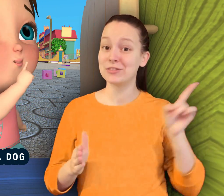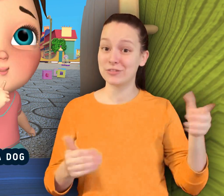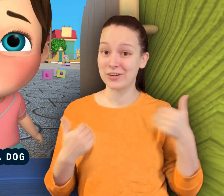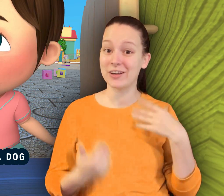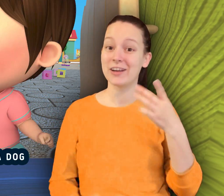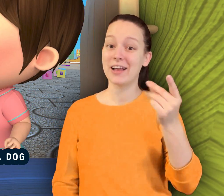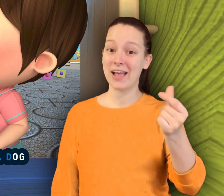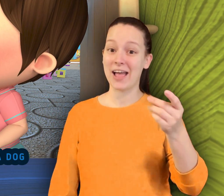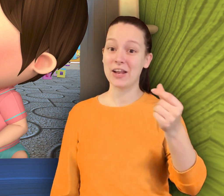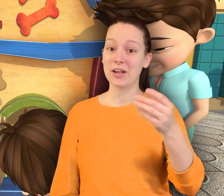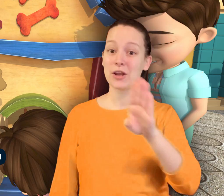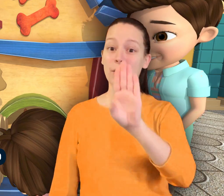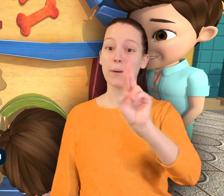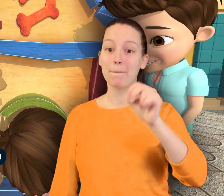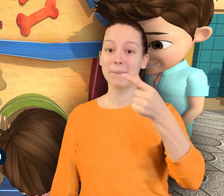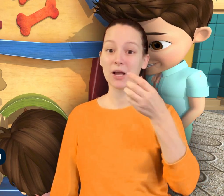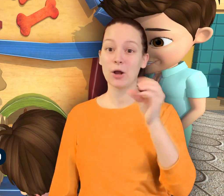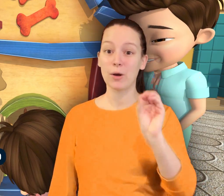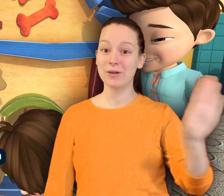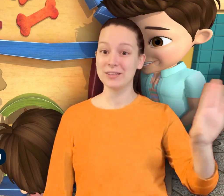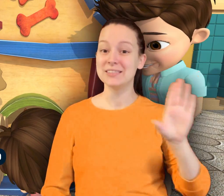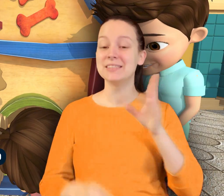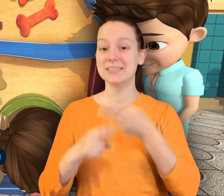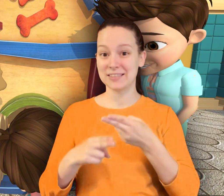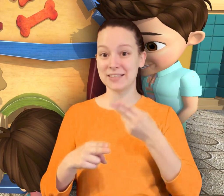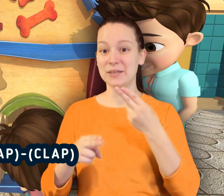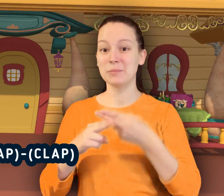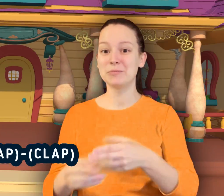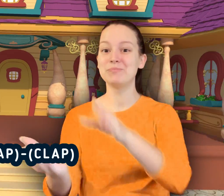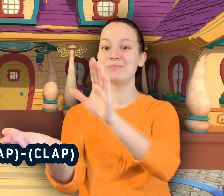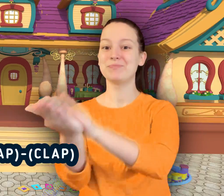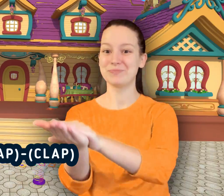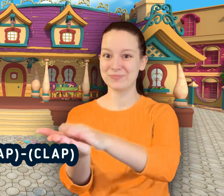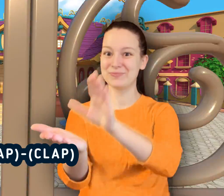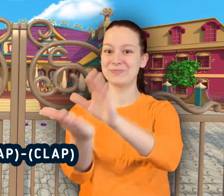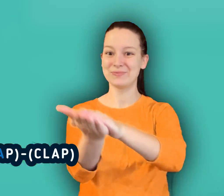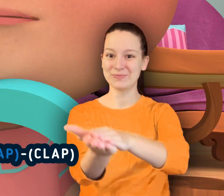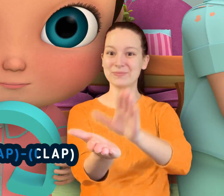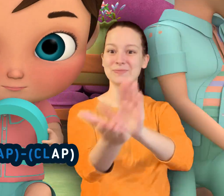there was a farmer who had a dog and Bingo was his